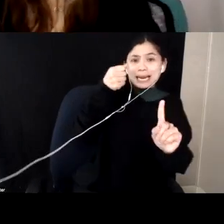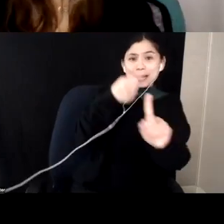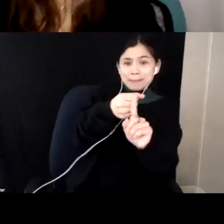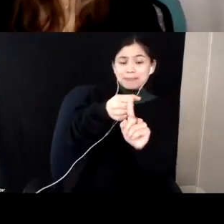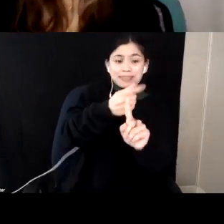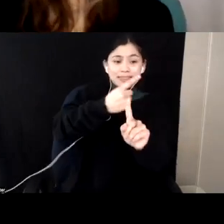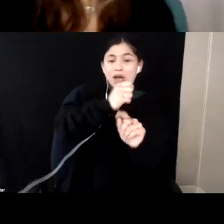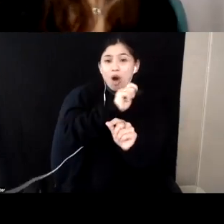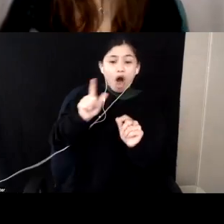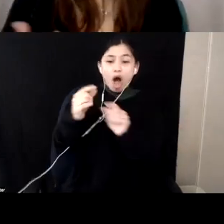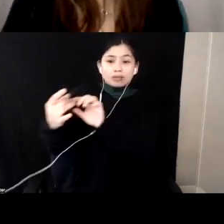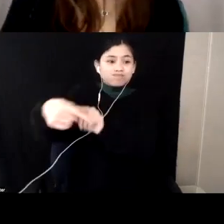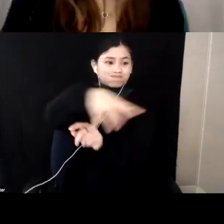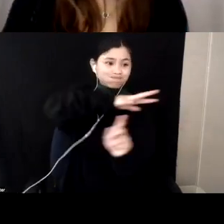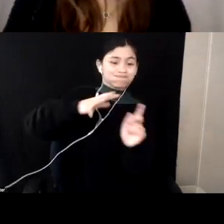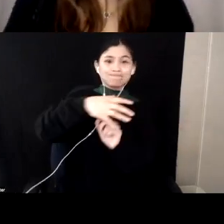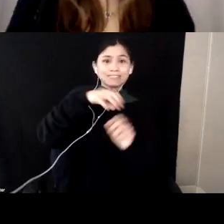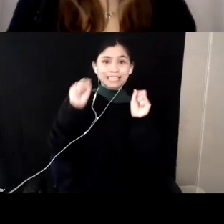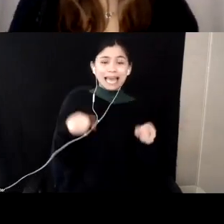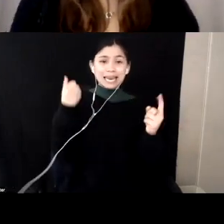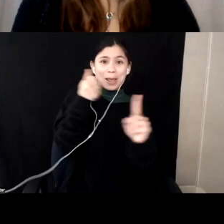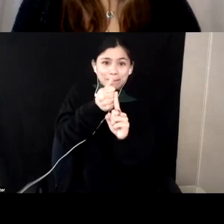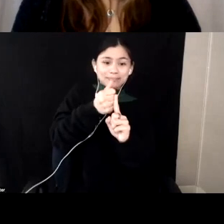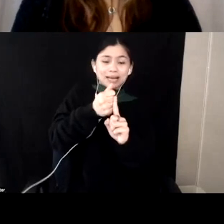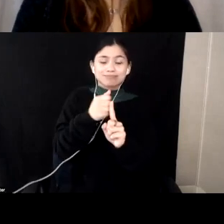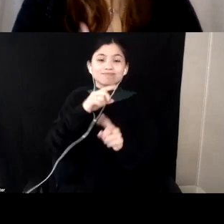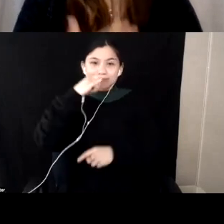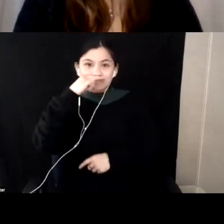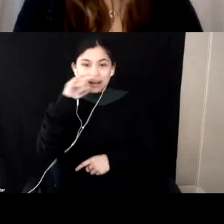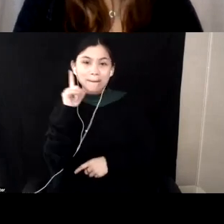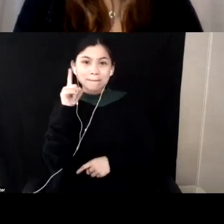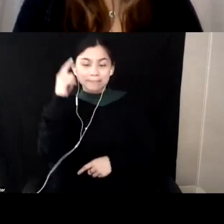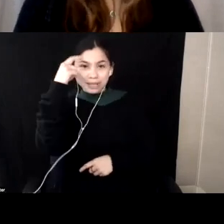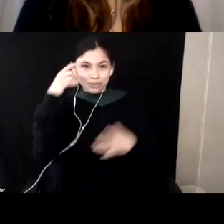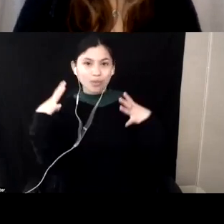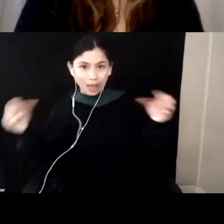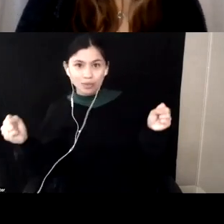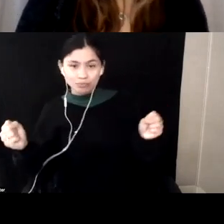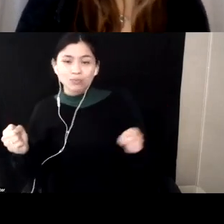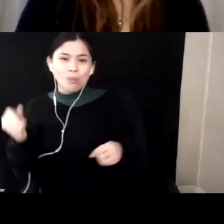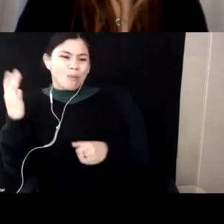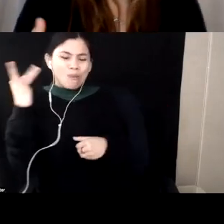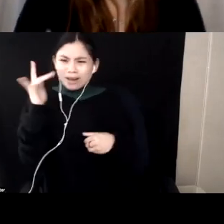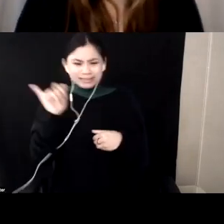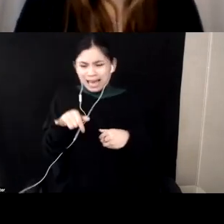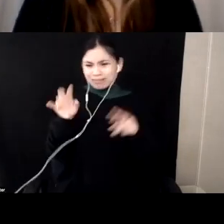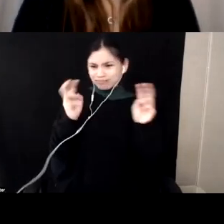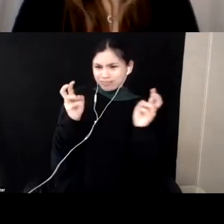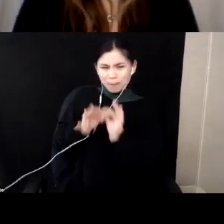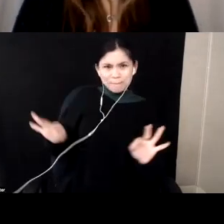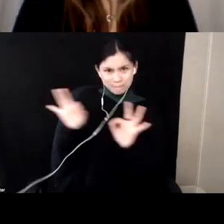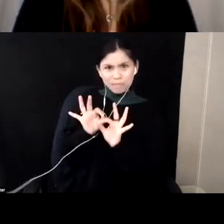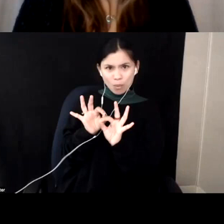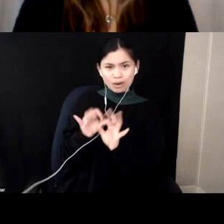health. So why is this an important topic? So as parents and educators, it's crucial